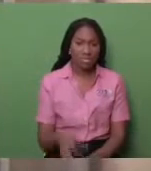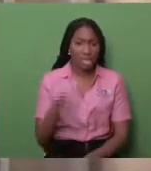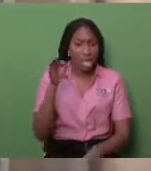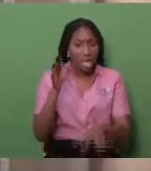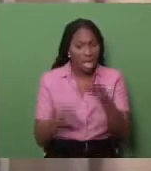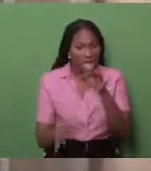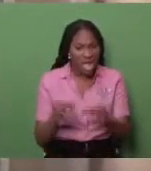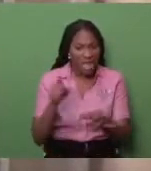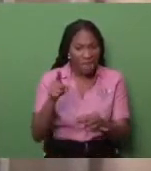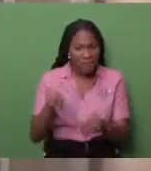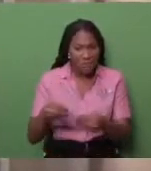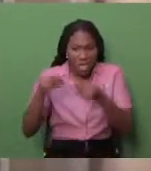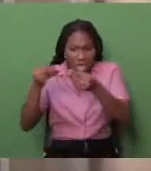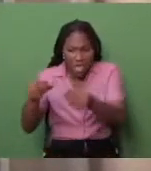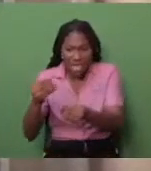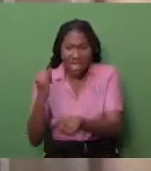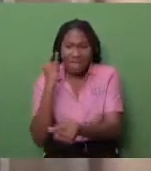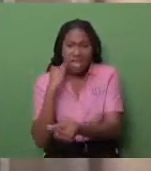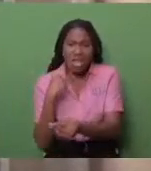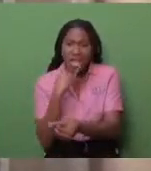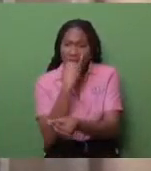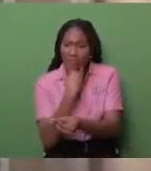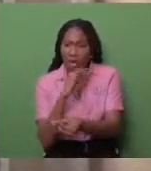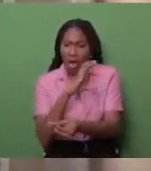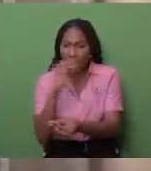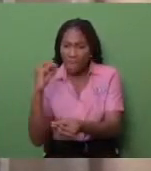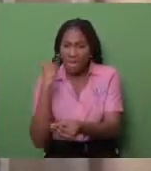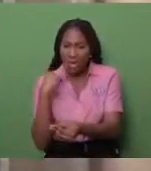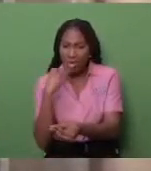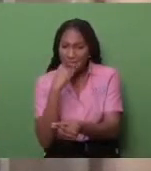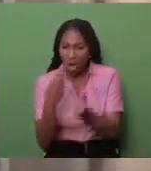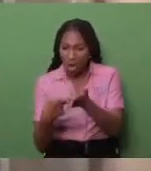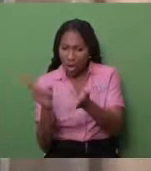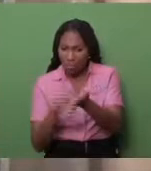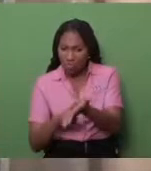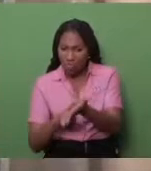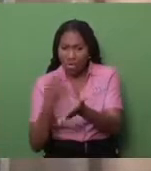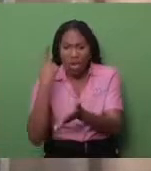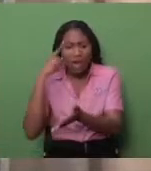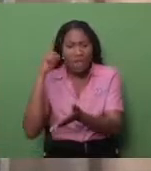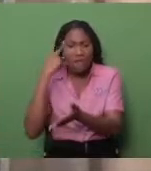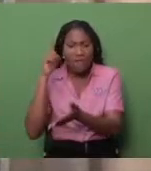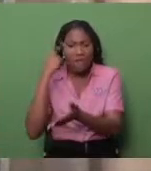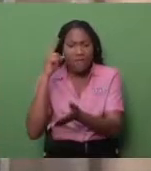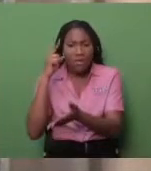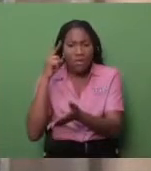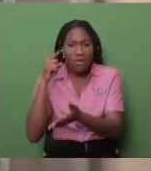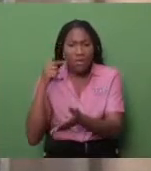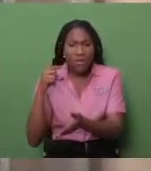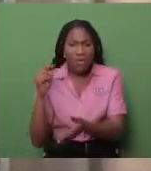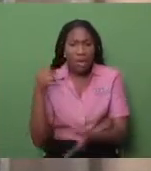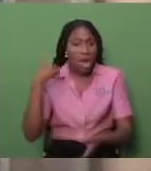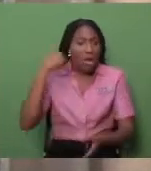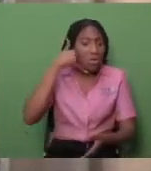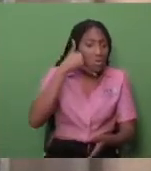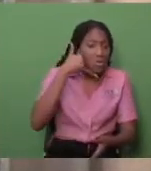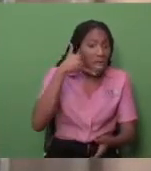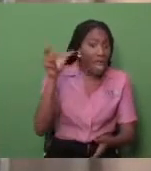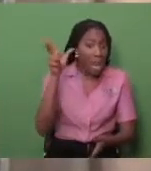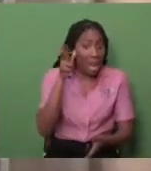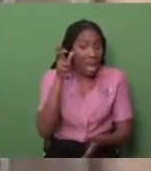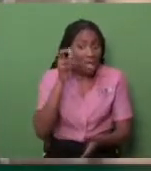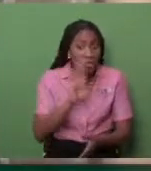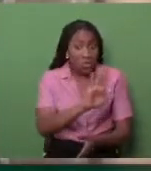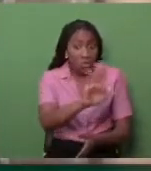company to gather information and intercept people's private phones and their emails and so on.